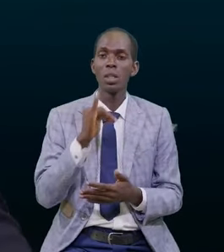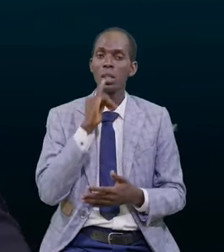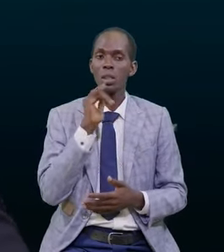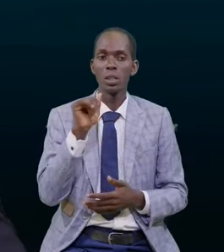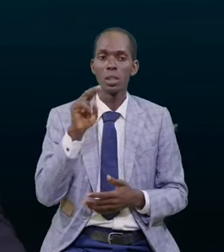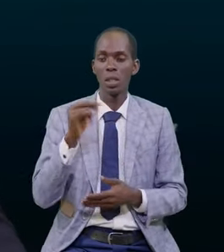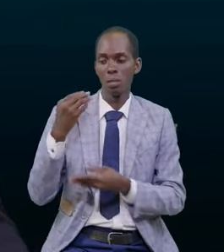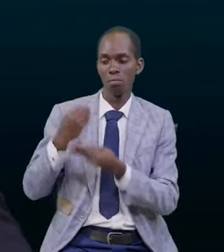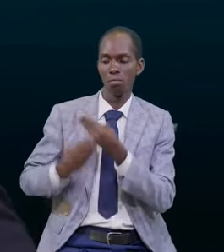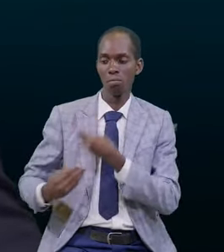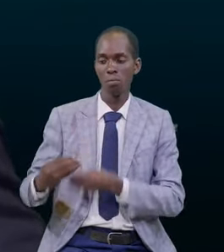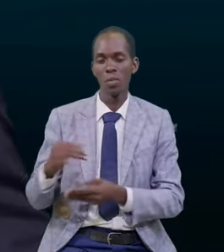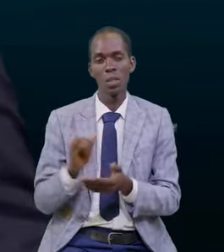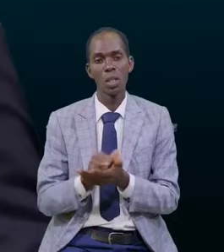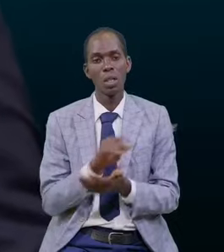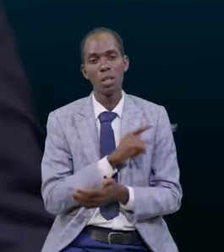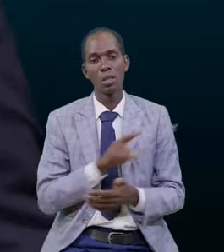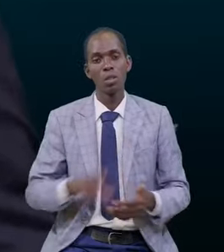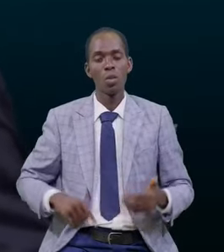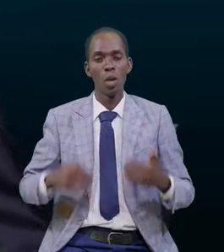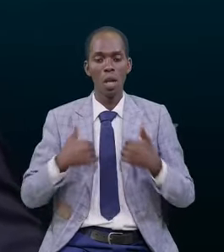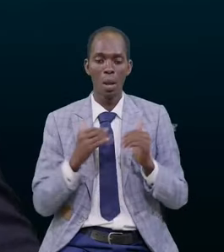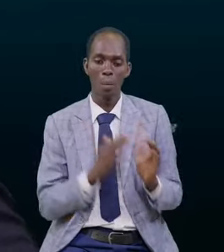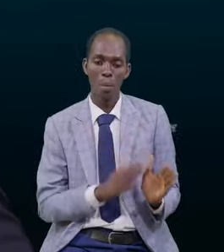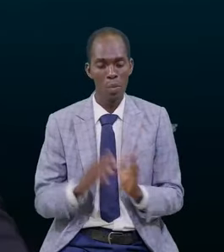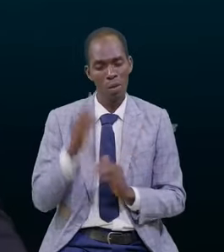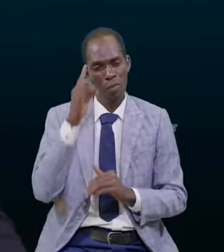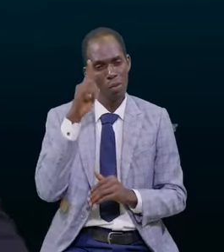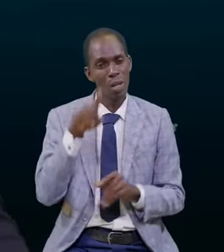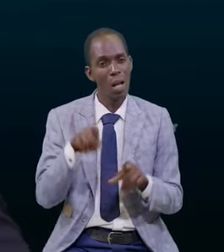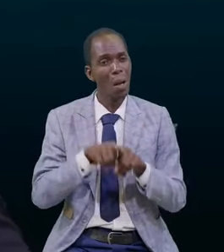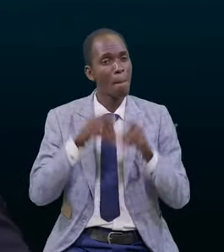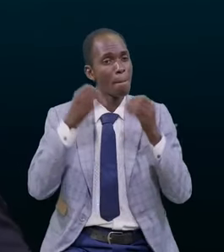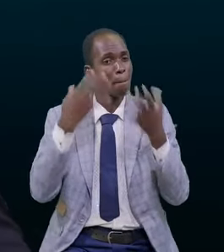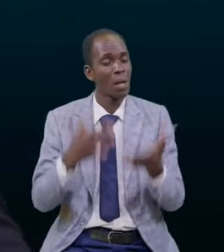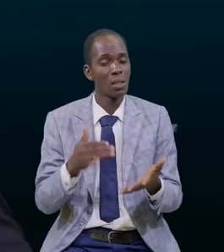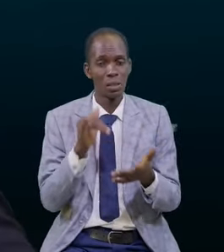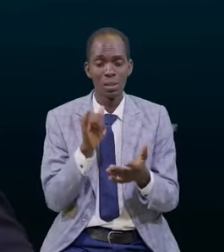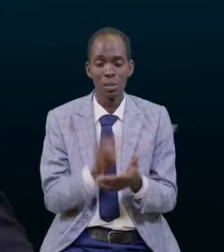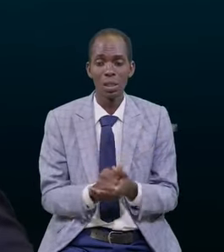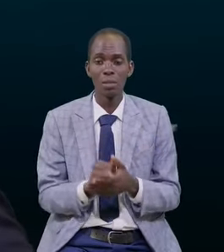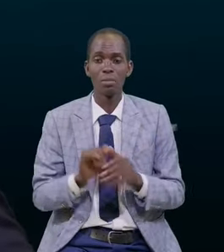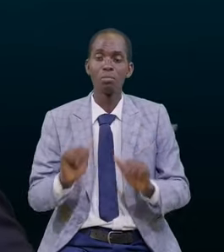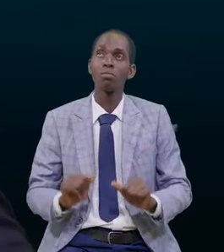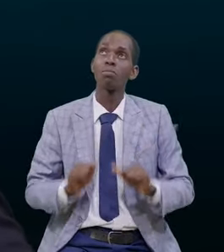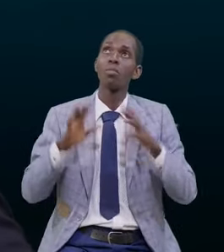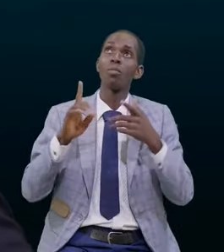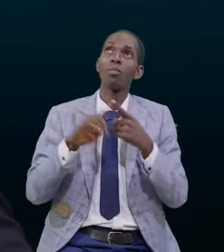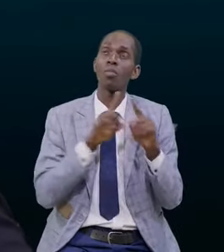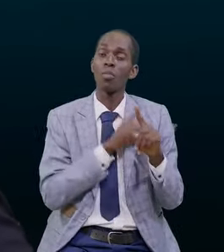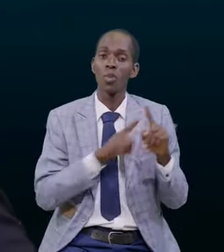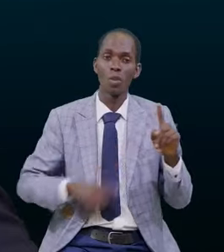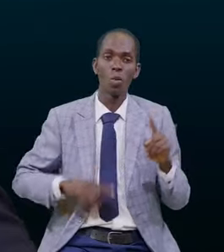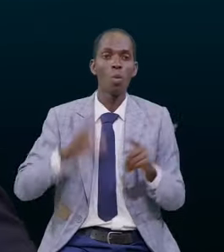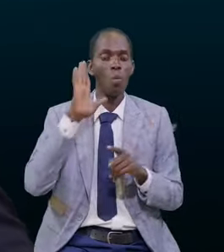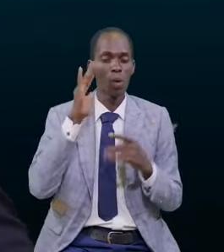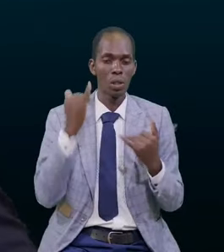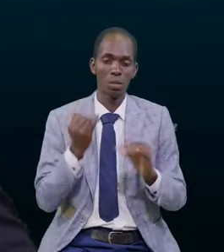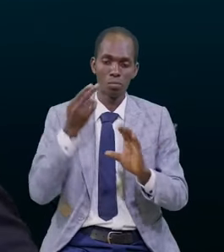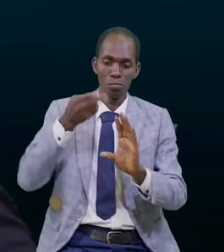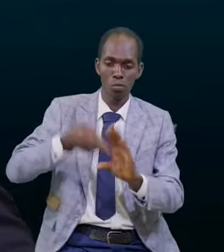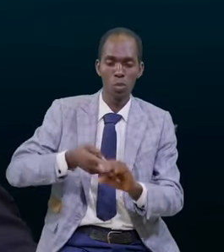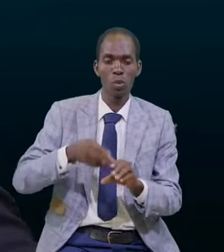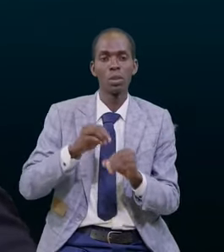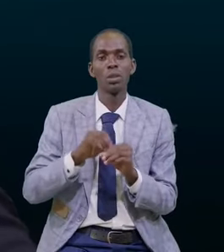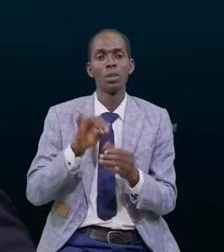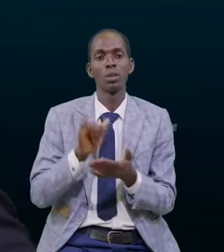reserved for them and as many as have made that commitment to the Lord we partake we share in that inheritance not only that in fact